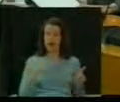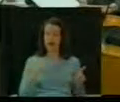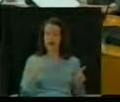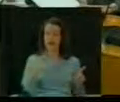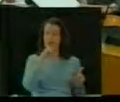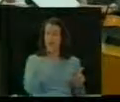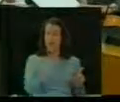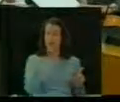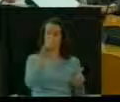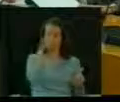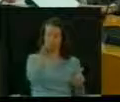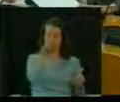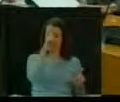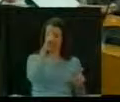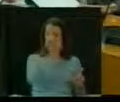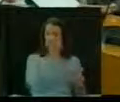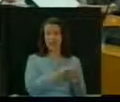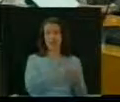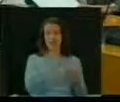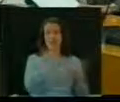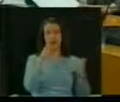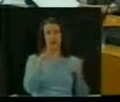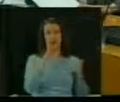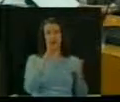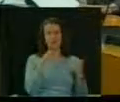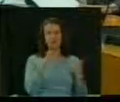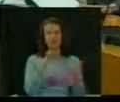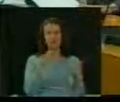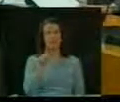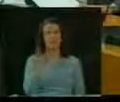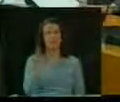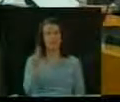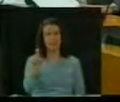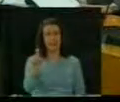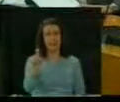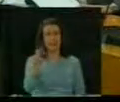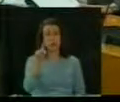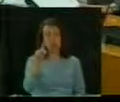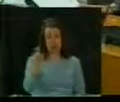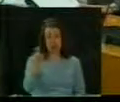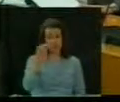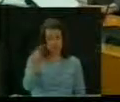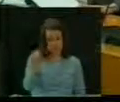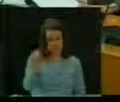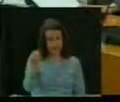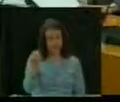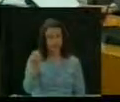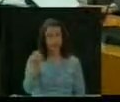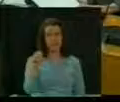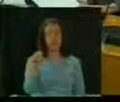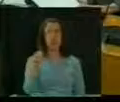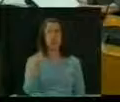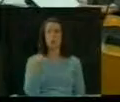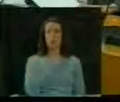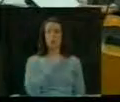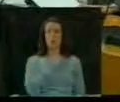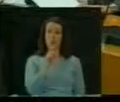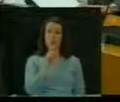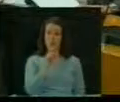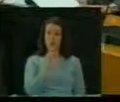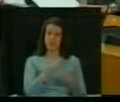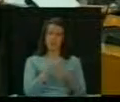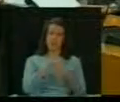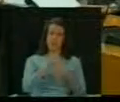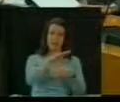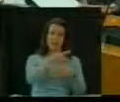part. And if there was, they need to be prosecuted, but I don't necessarily think that needs to be handled in Knox